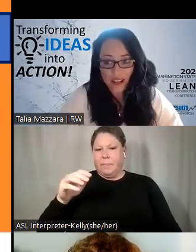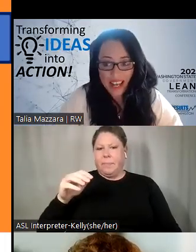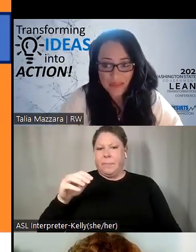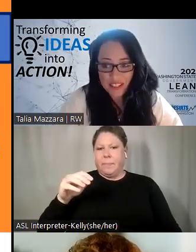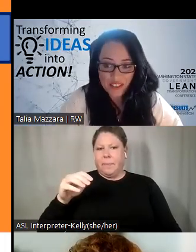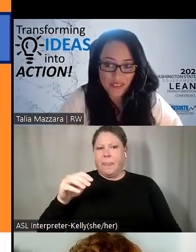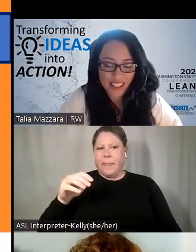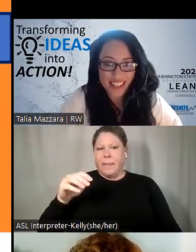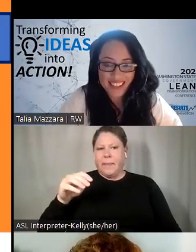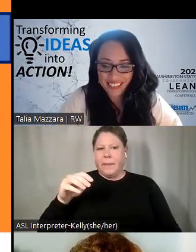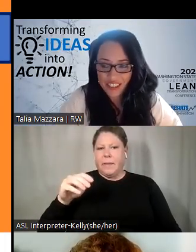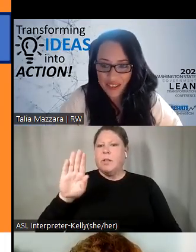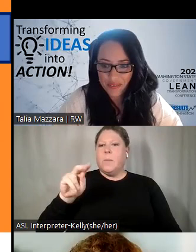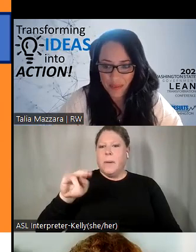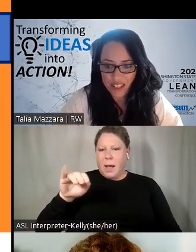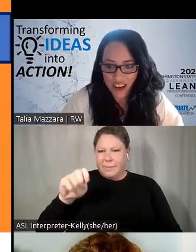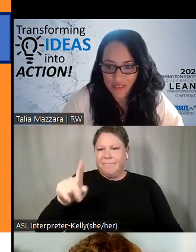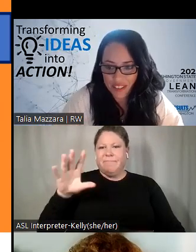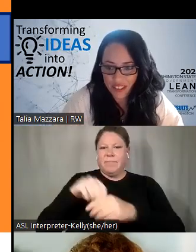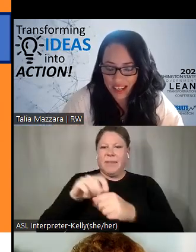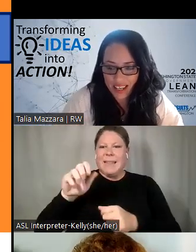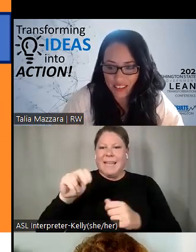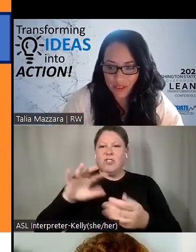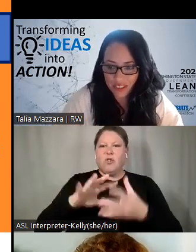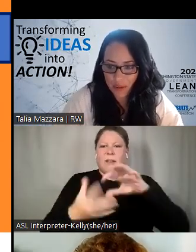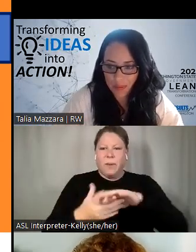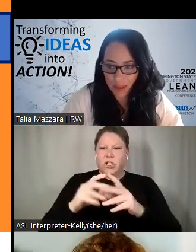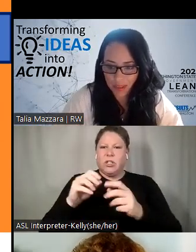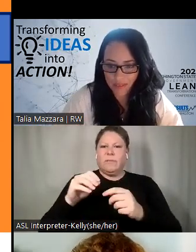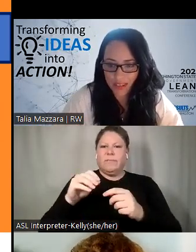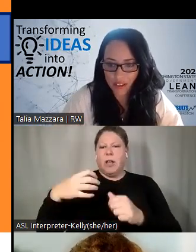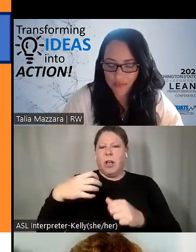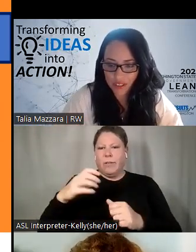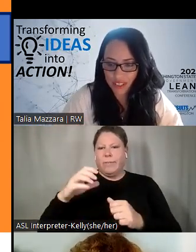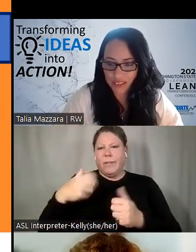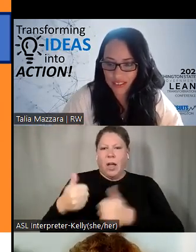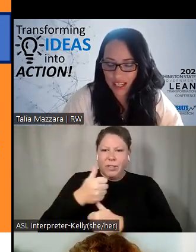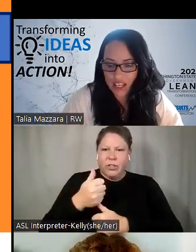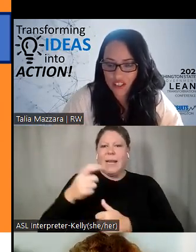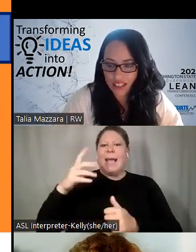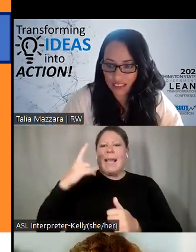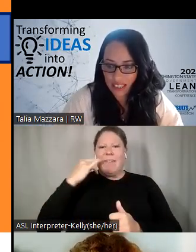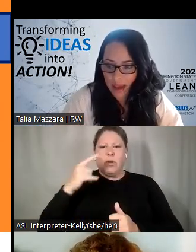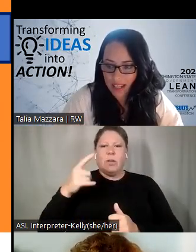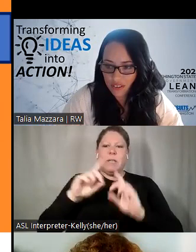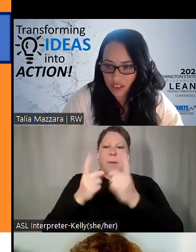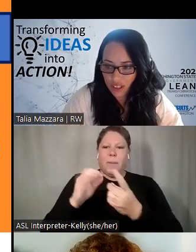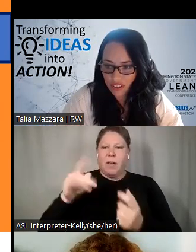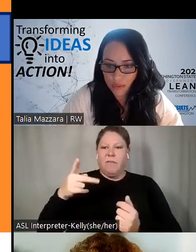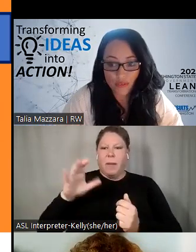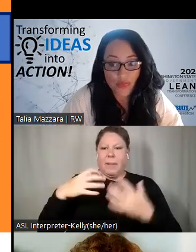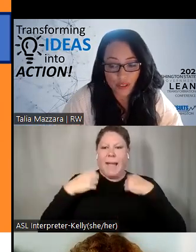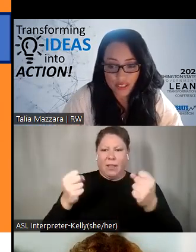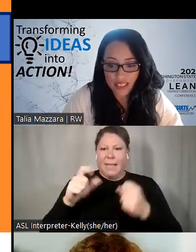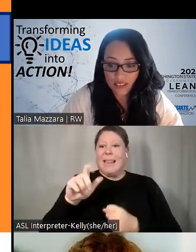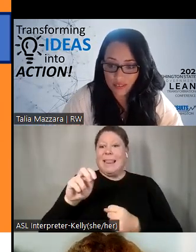So Bonnie has been serving as the Lean Transformation Officer at California Department of Public Health for 2 years. She's a Lean Master Instructor with